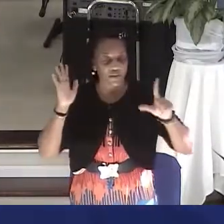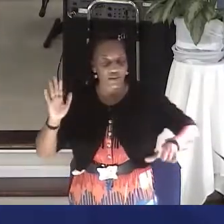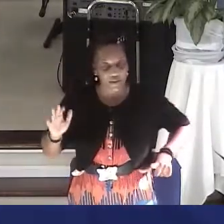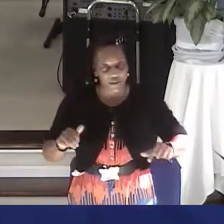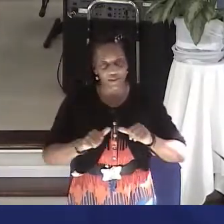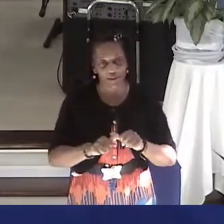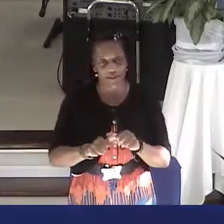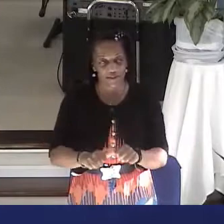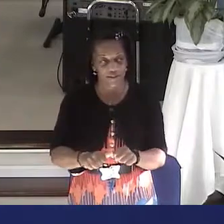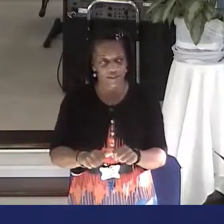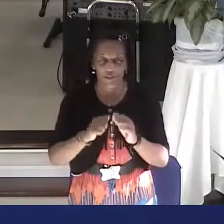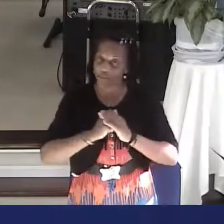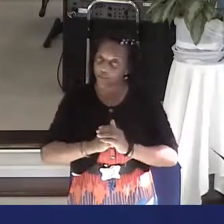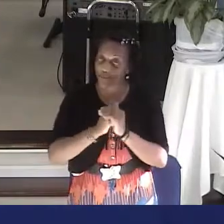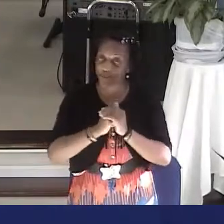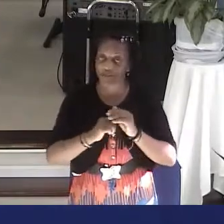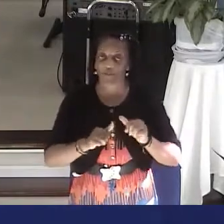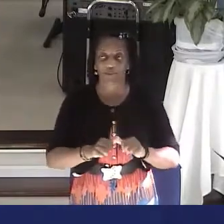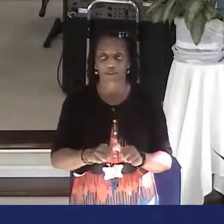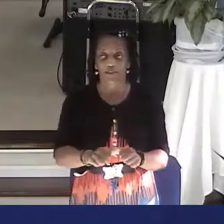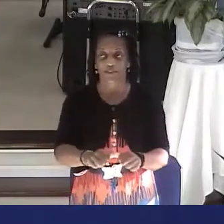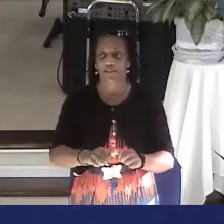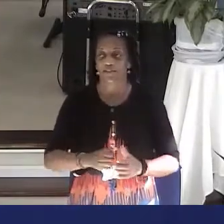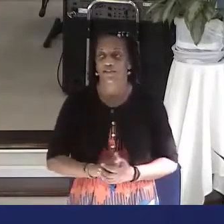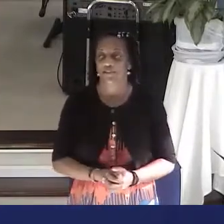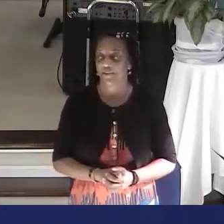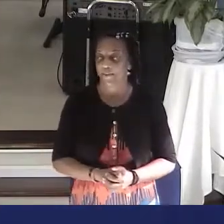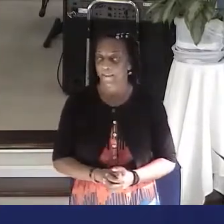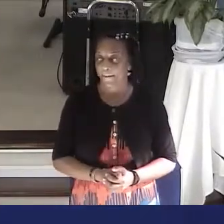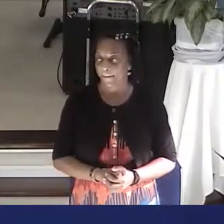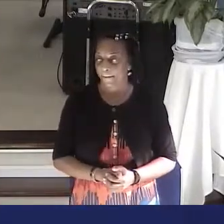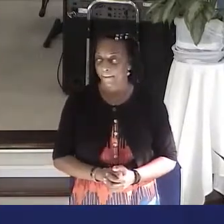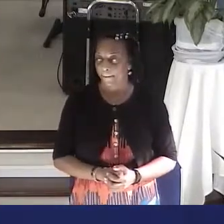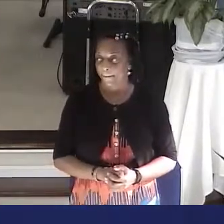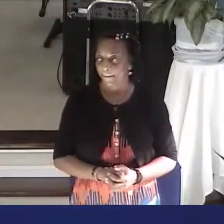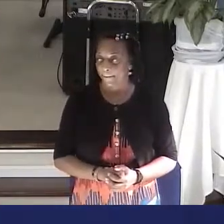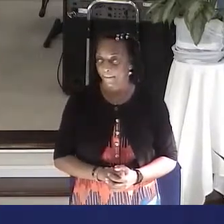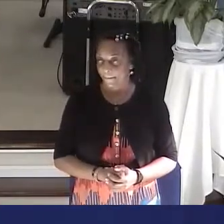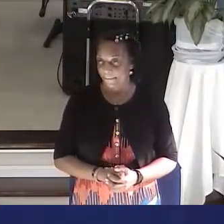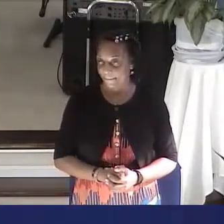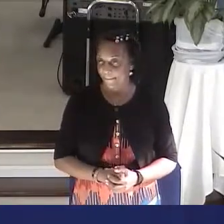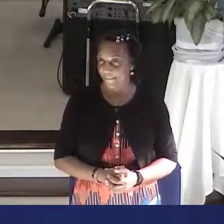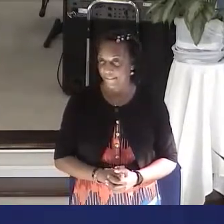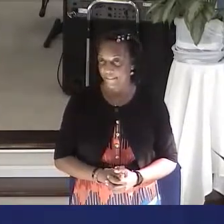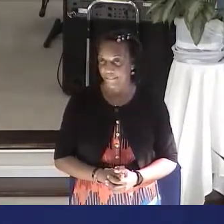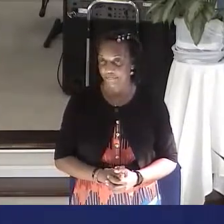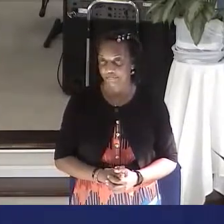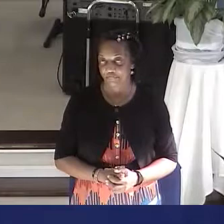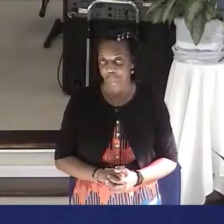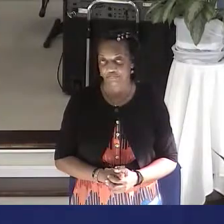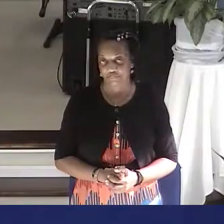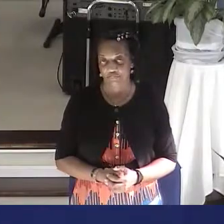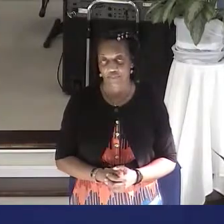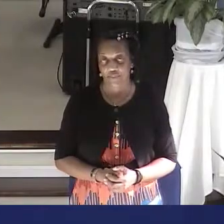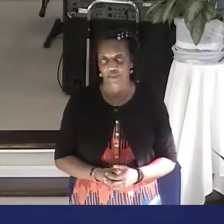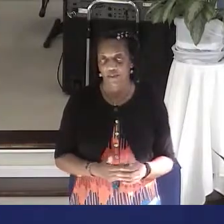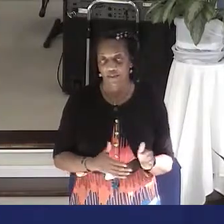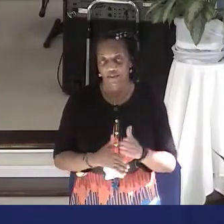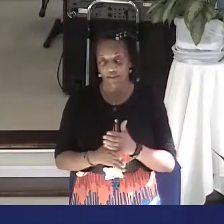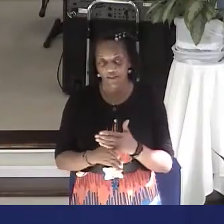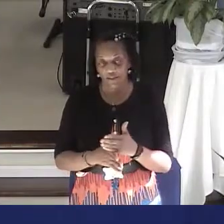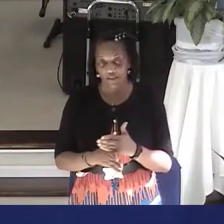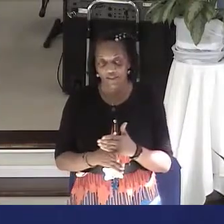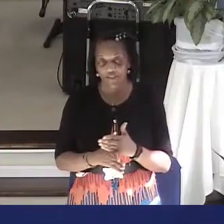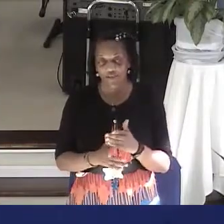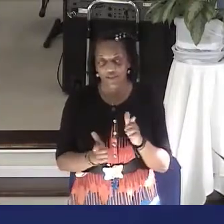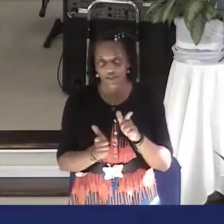continues. Based on how a brother prayed this morning, I'm constrained to share a brief testimony. My testimony would take a